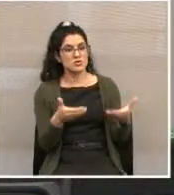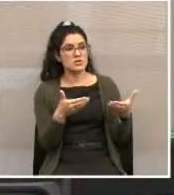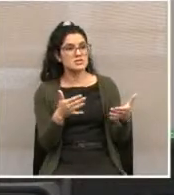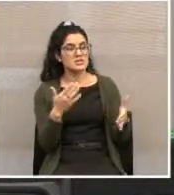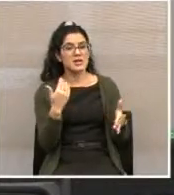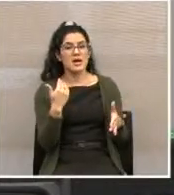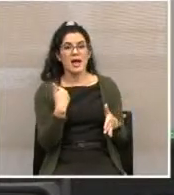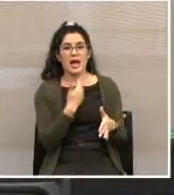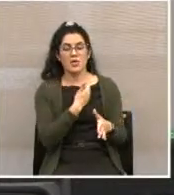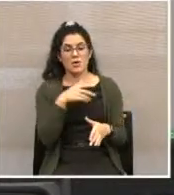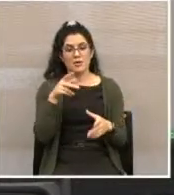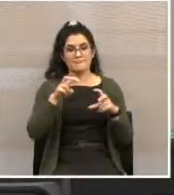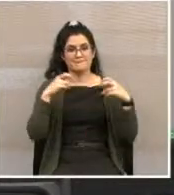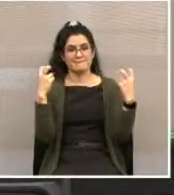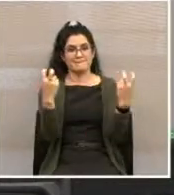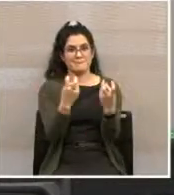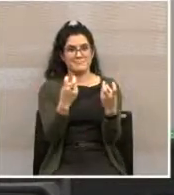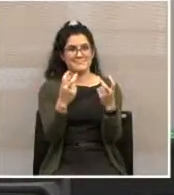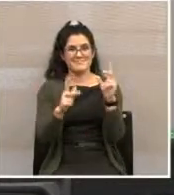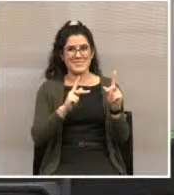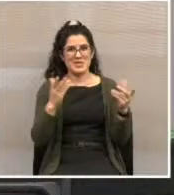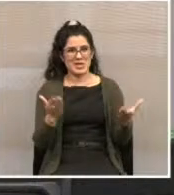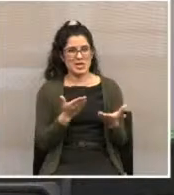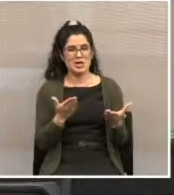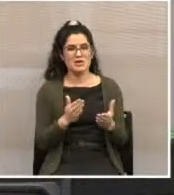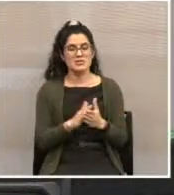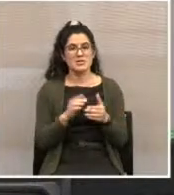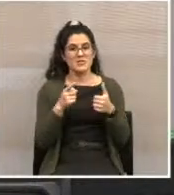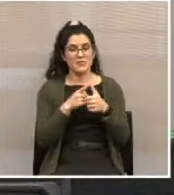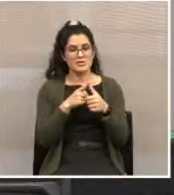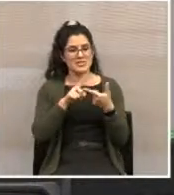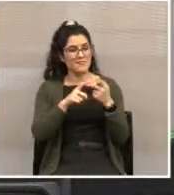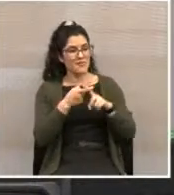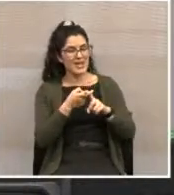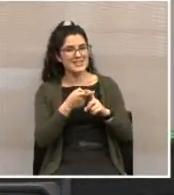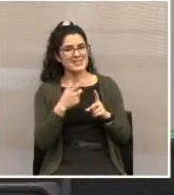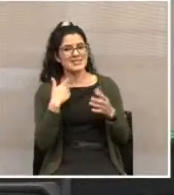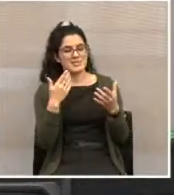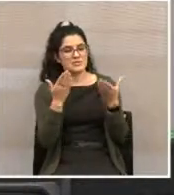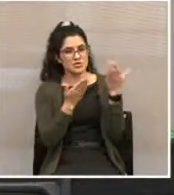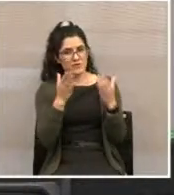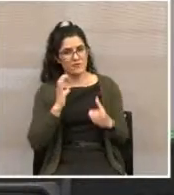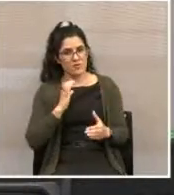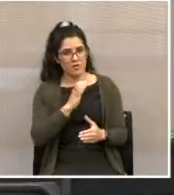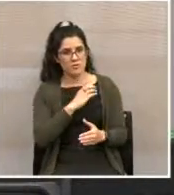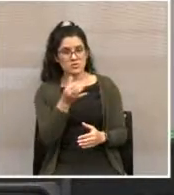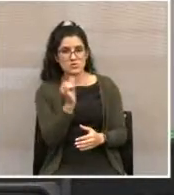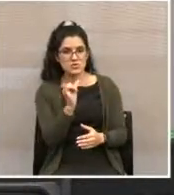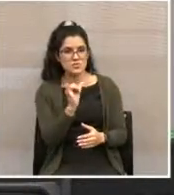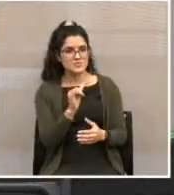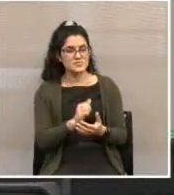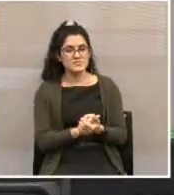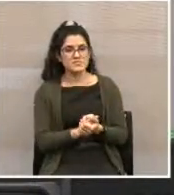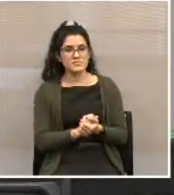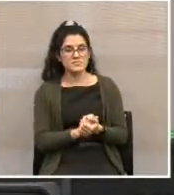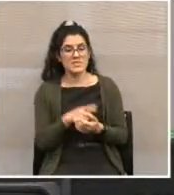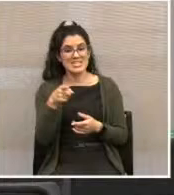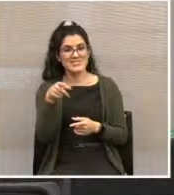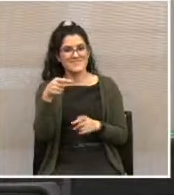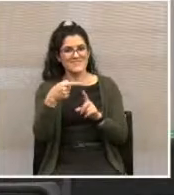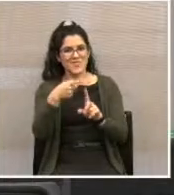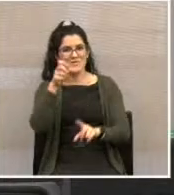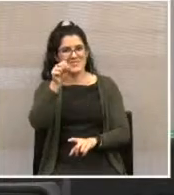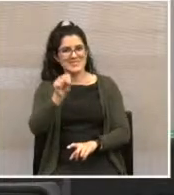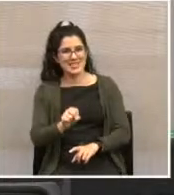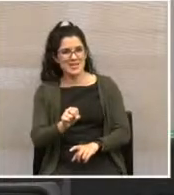distinguished panelists. First is a friend who served in the Congress with us. I am from the Deep South, and so I've